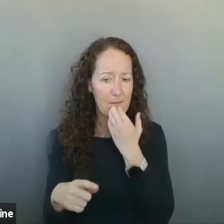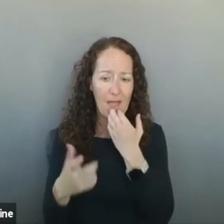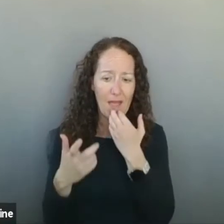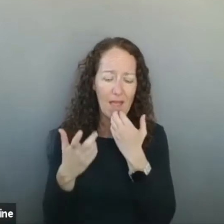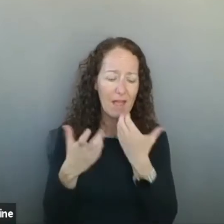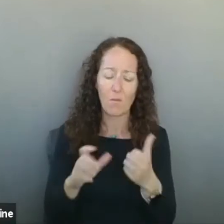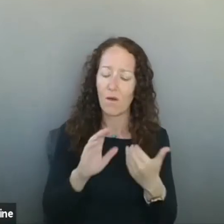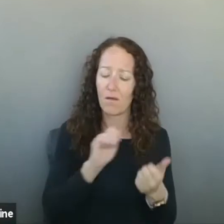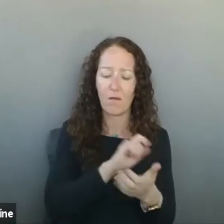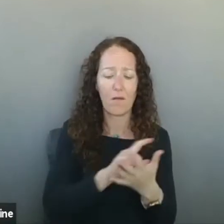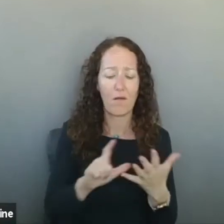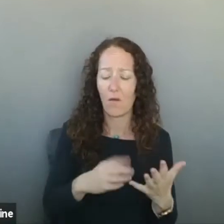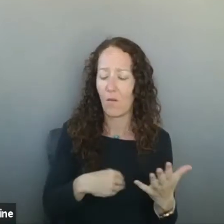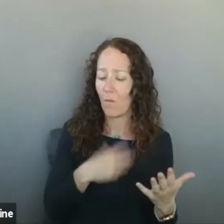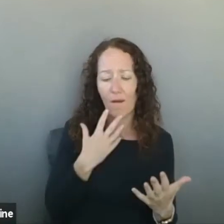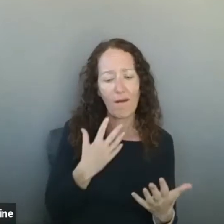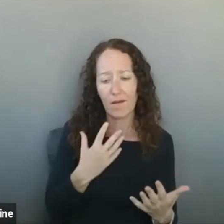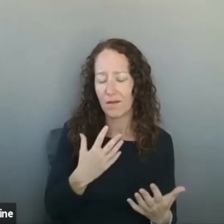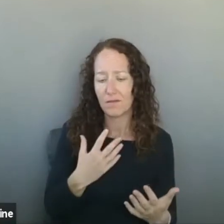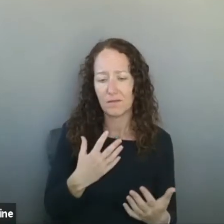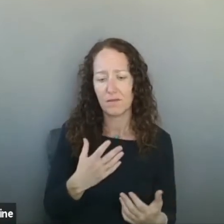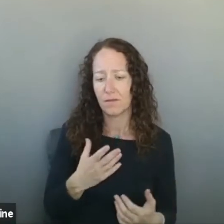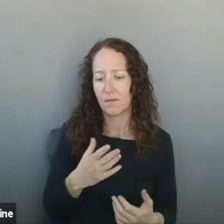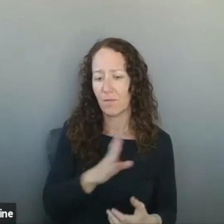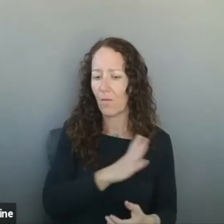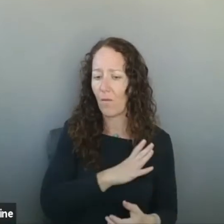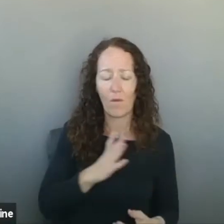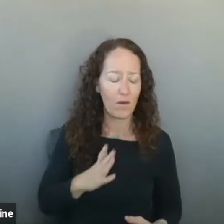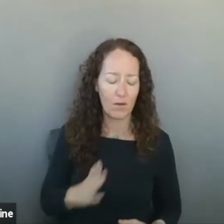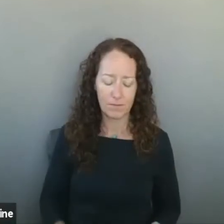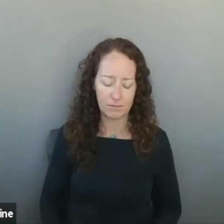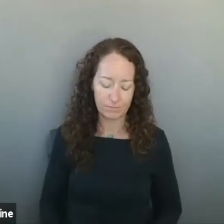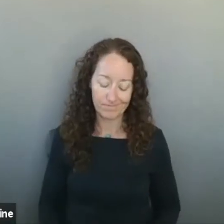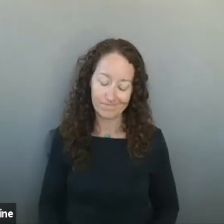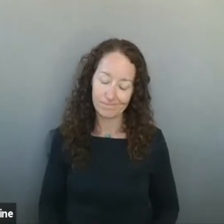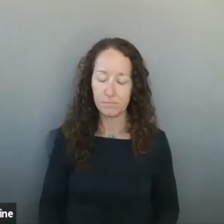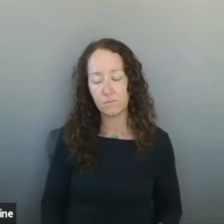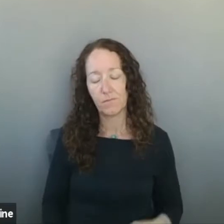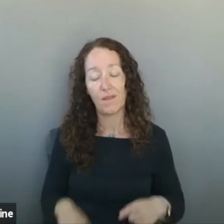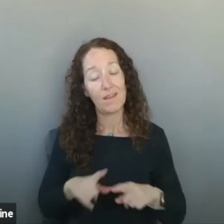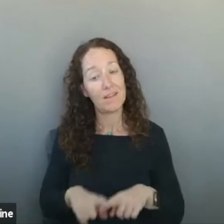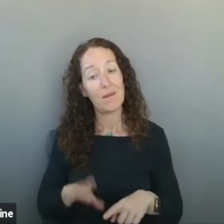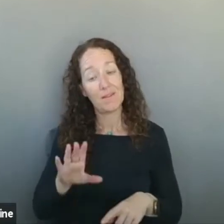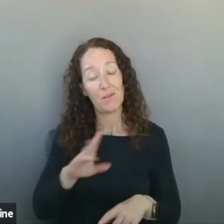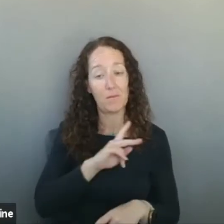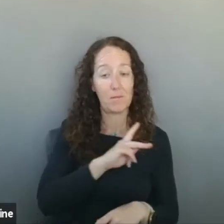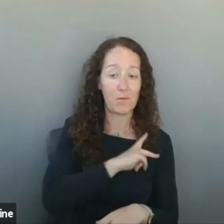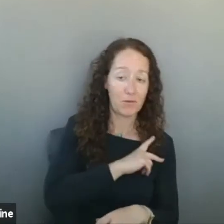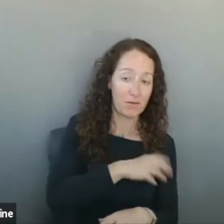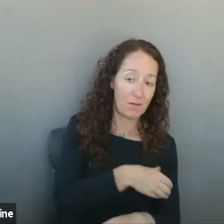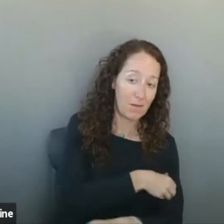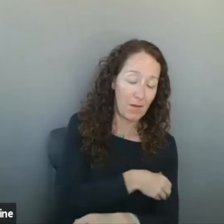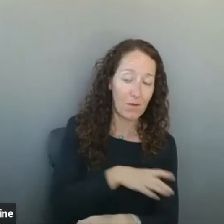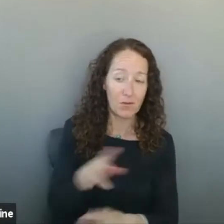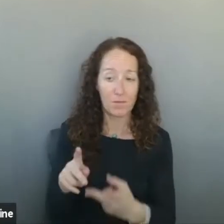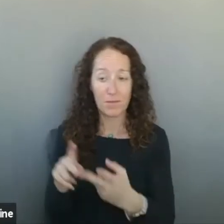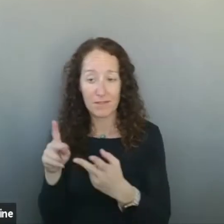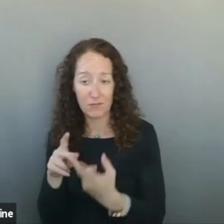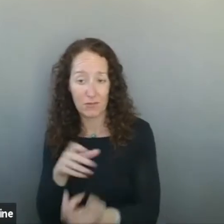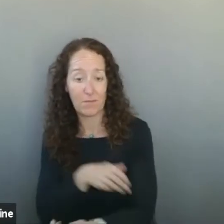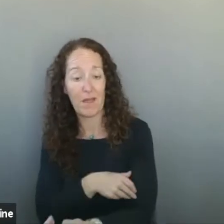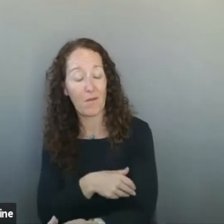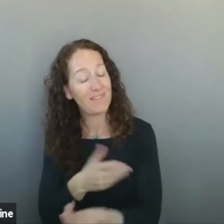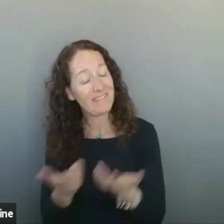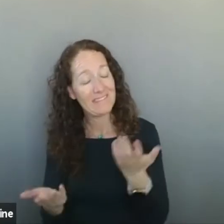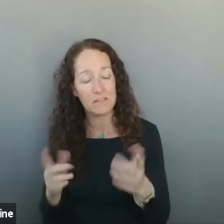don't necessarily, when depending on your positional power and your personal power, the response is different. And so